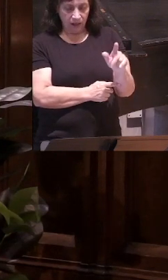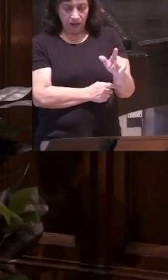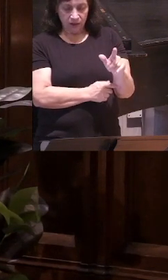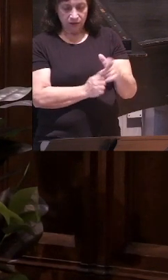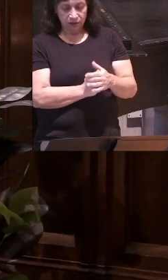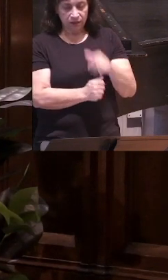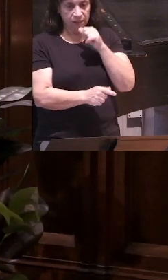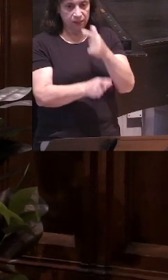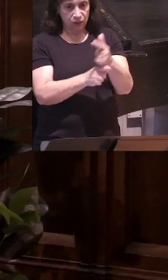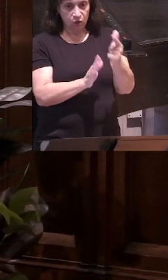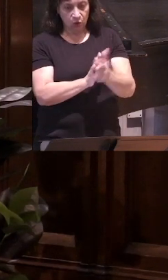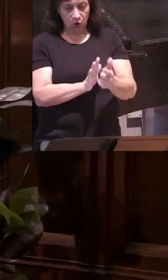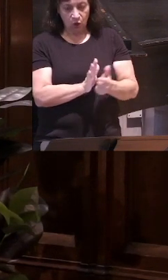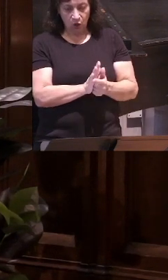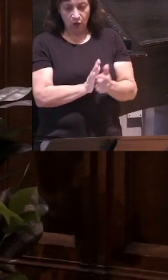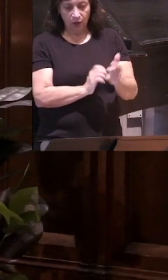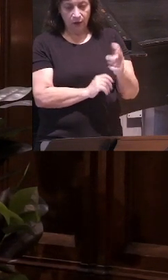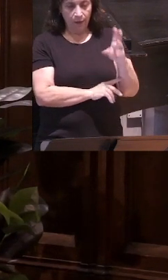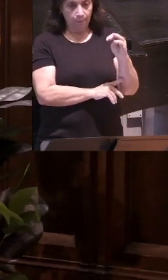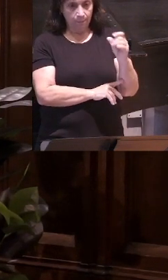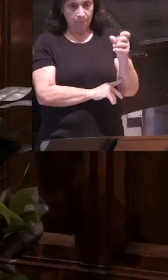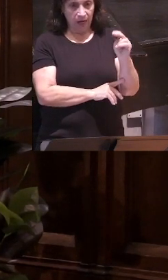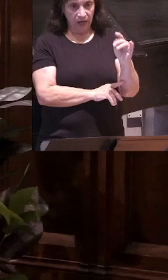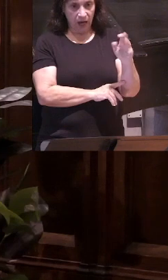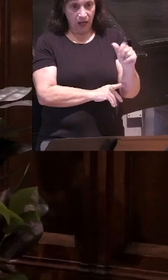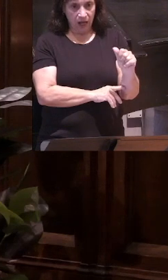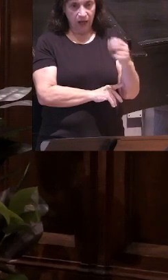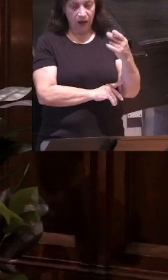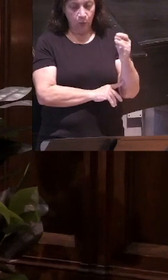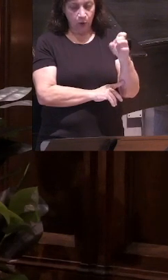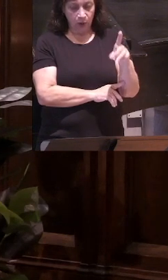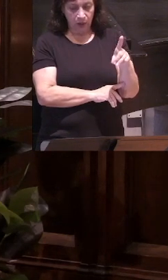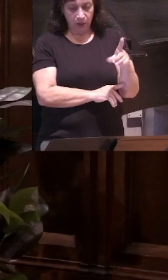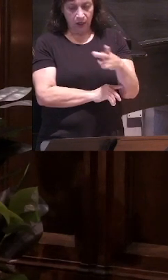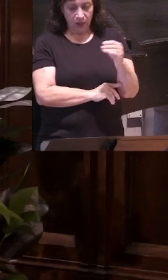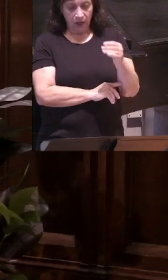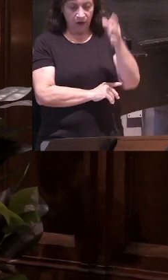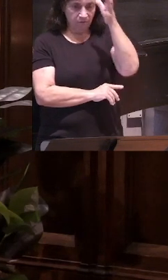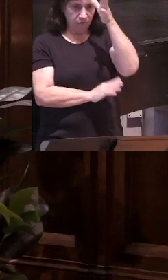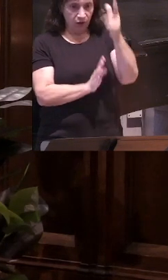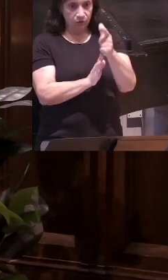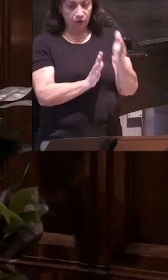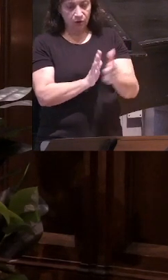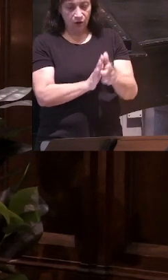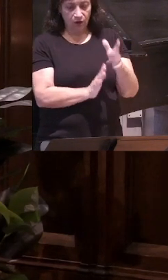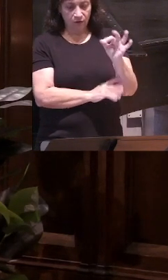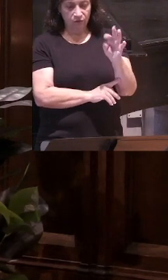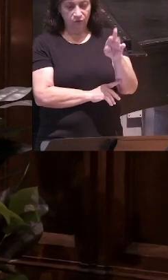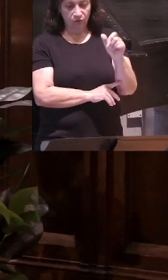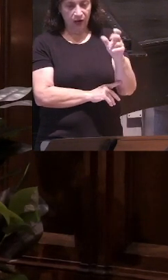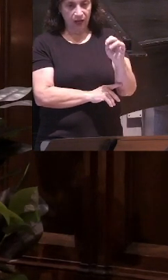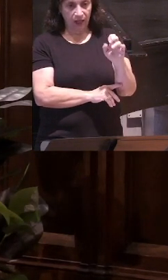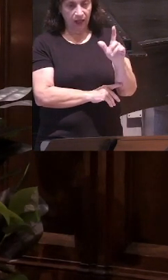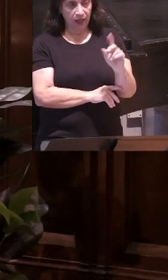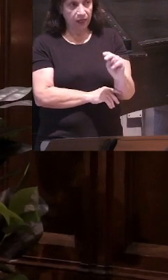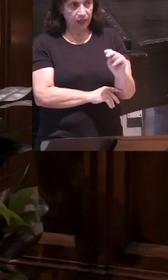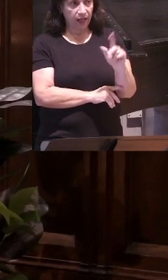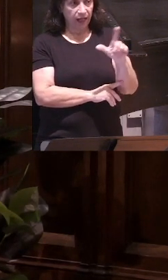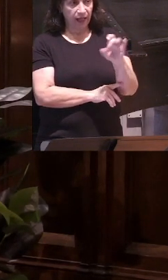his sister-in-law, Monica Howard, and father-in-law, Franklin Lee